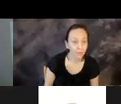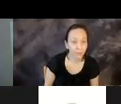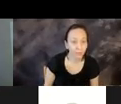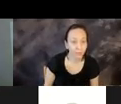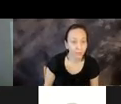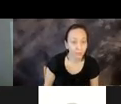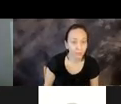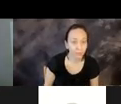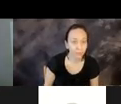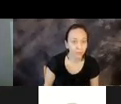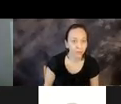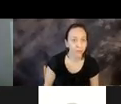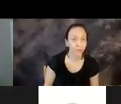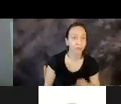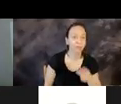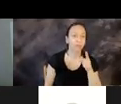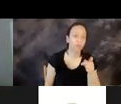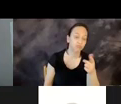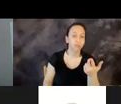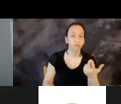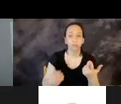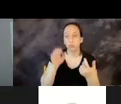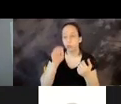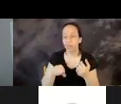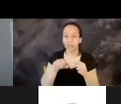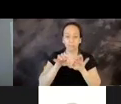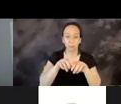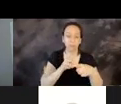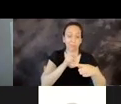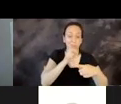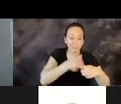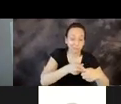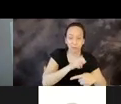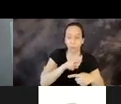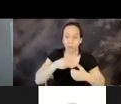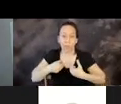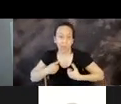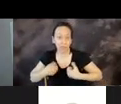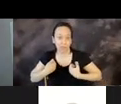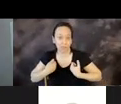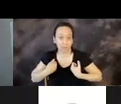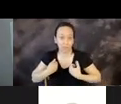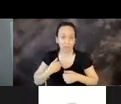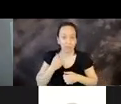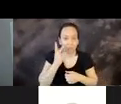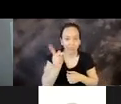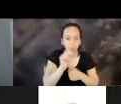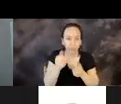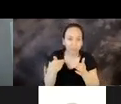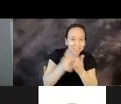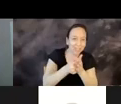You can put in either a intersection or an address, so you can see the closest locations to